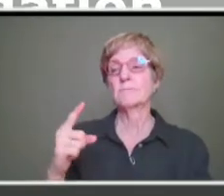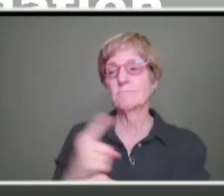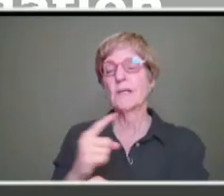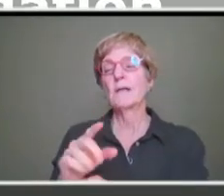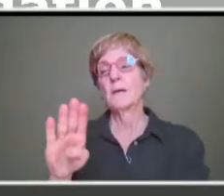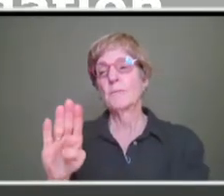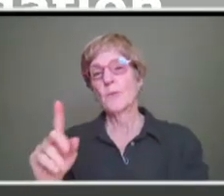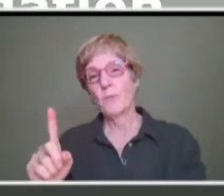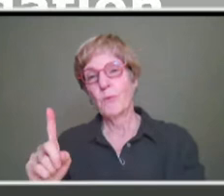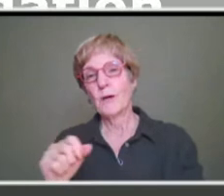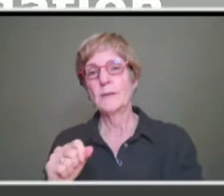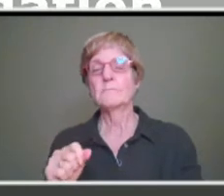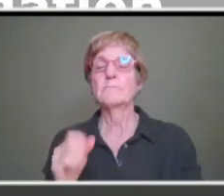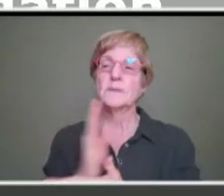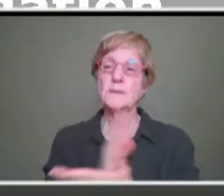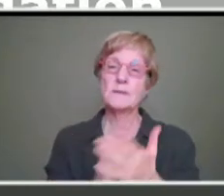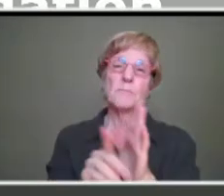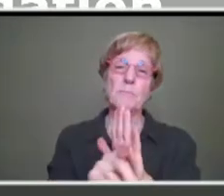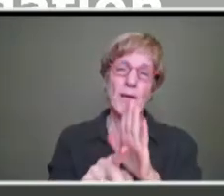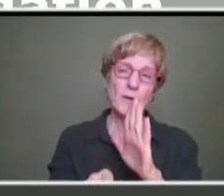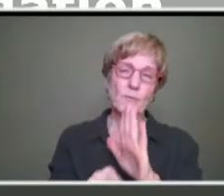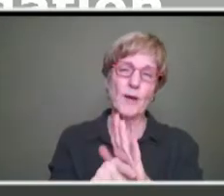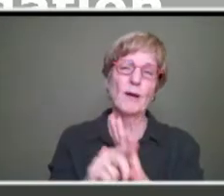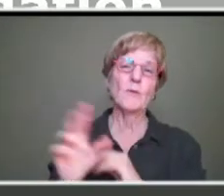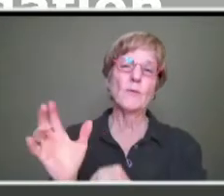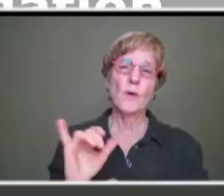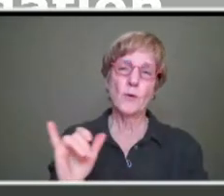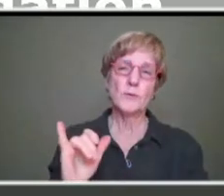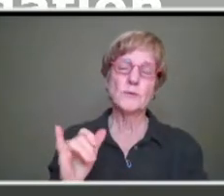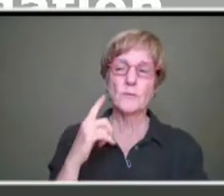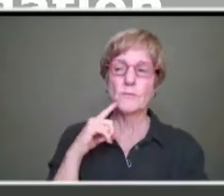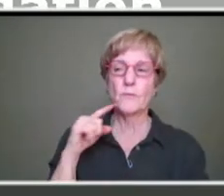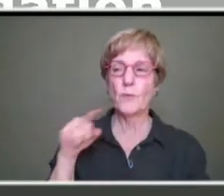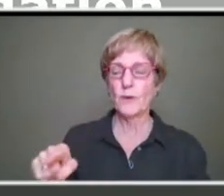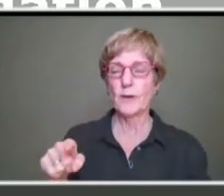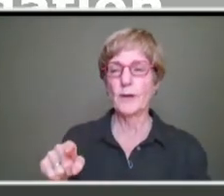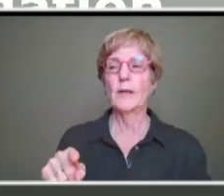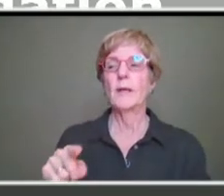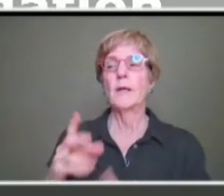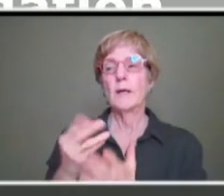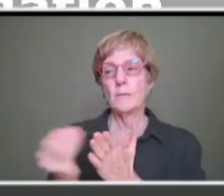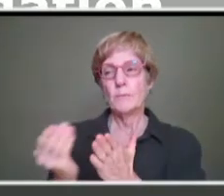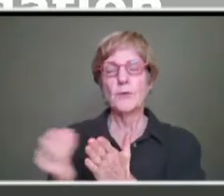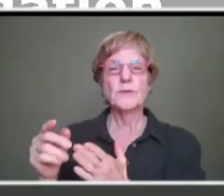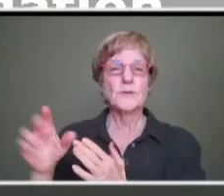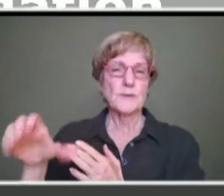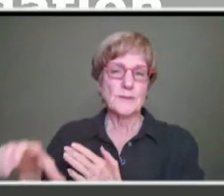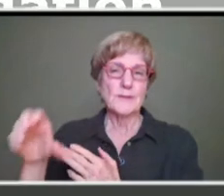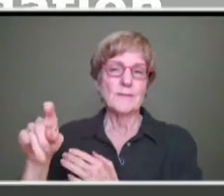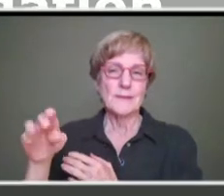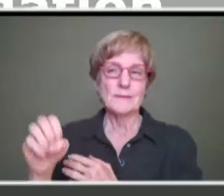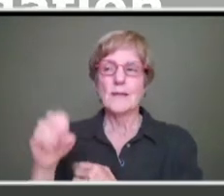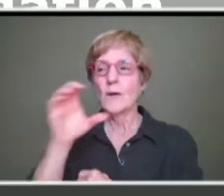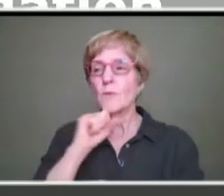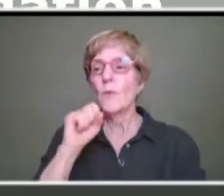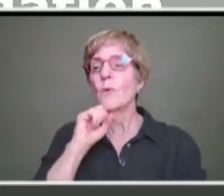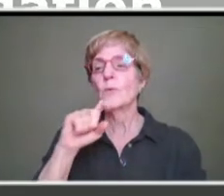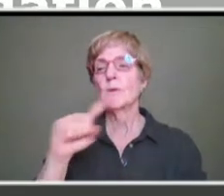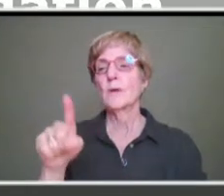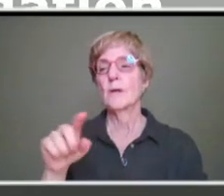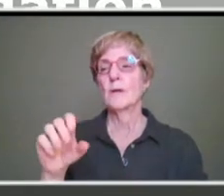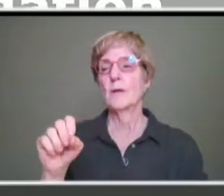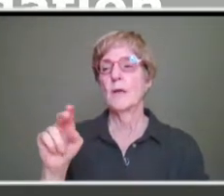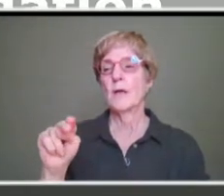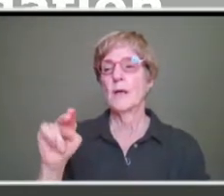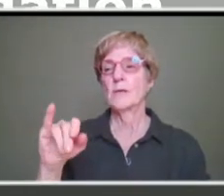there's some background I think also to uh the acquisition of the site and some of the old zoning conditional zoning that was on